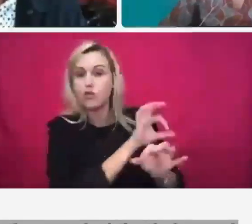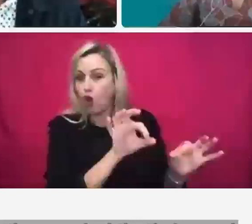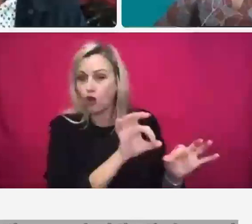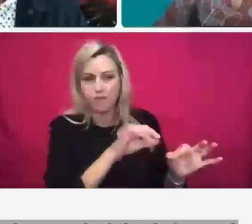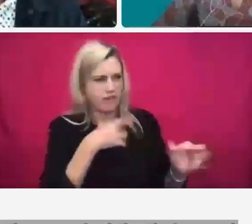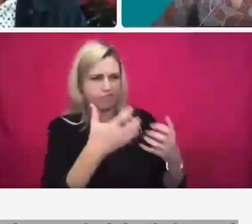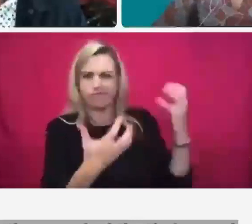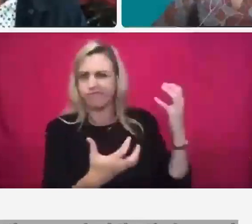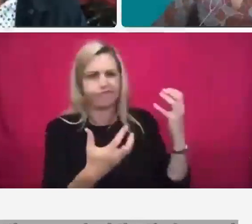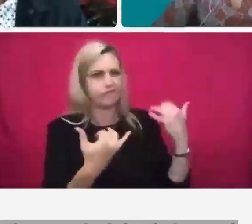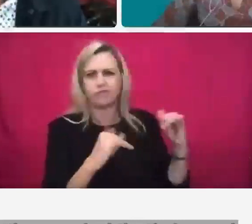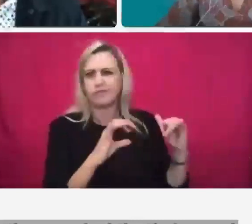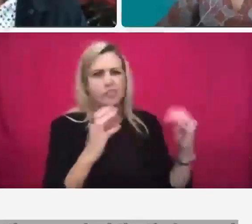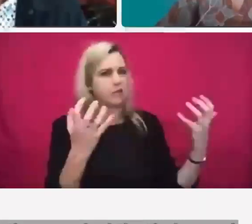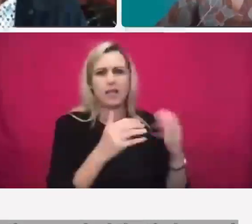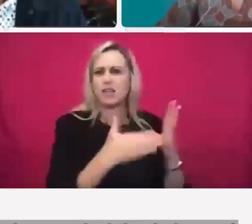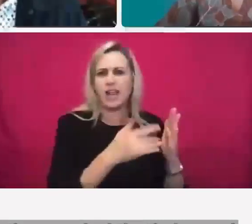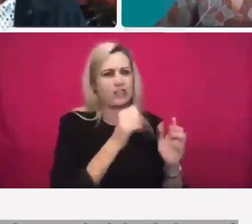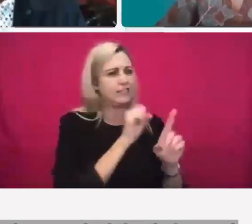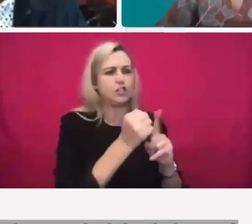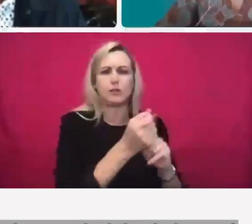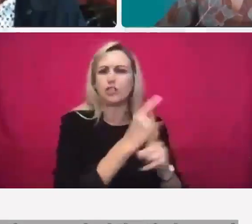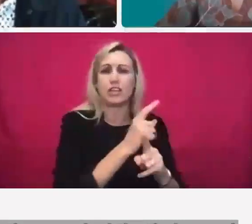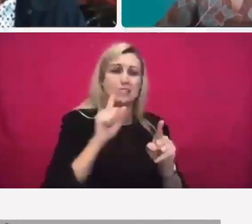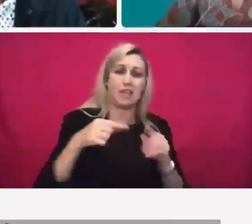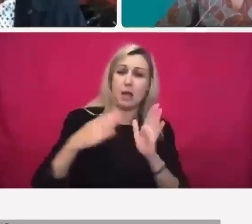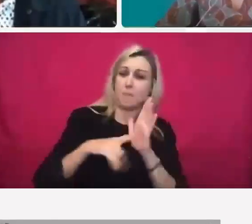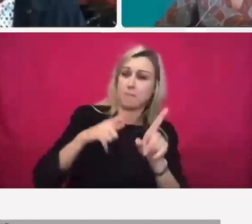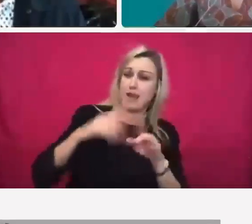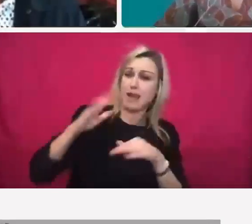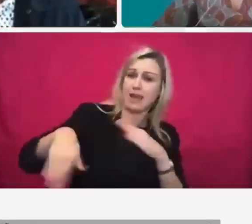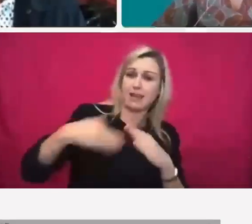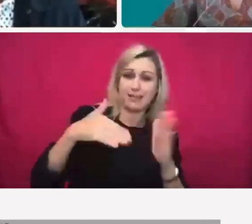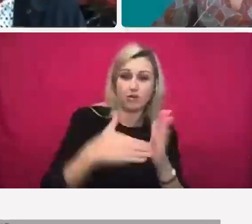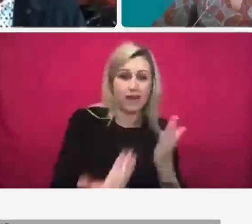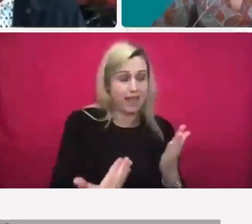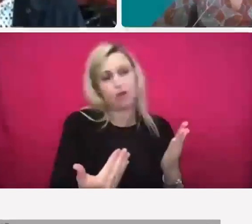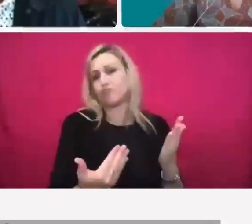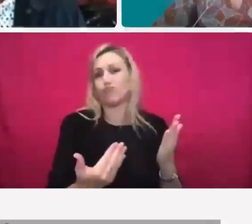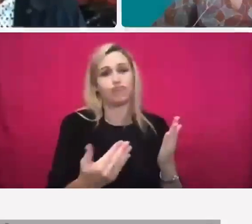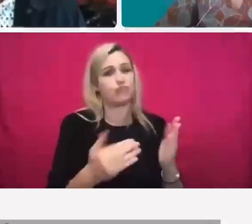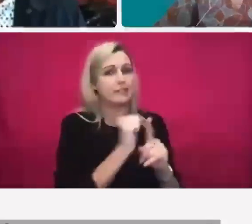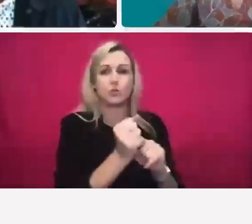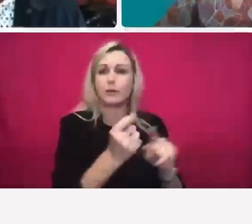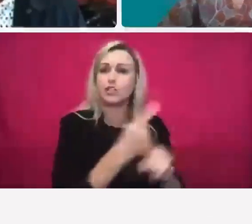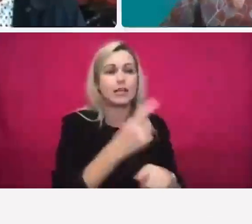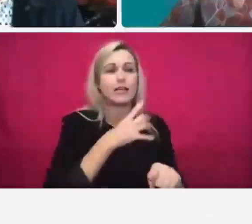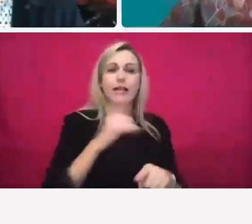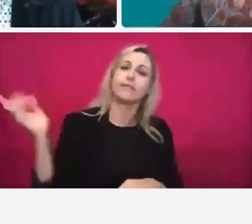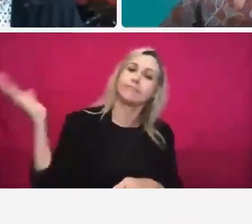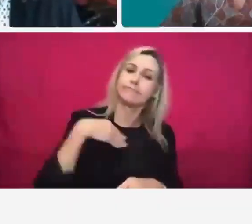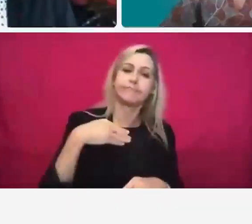think the time period that's lapsed would require reclassification or a reassessment.